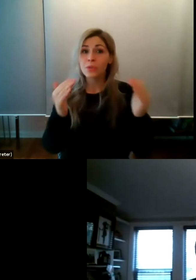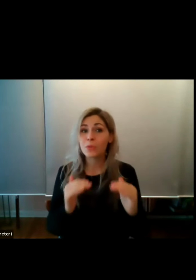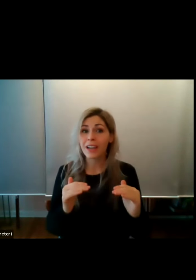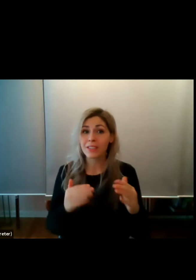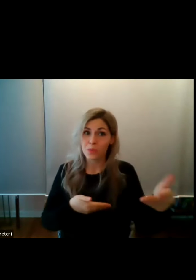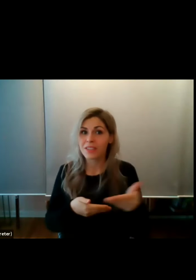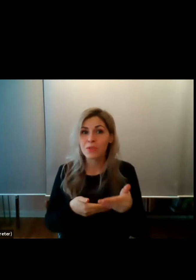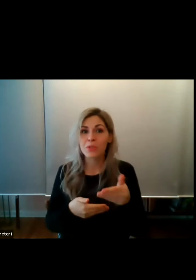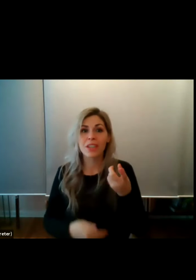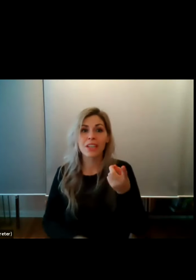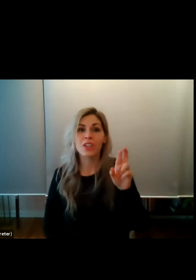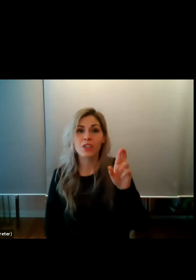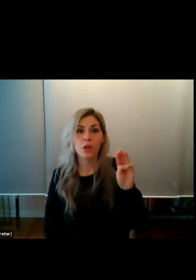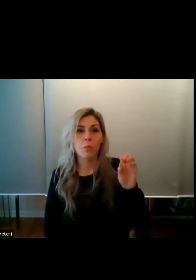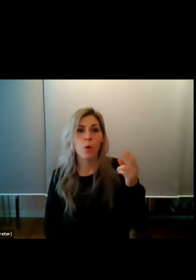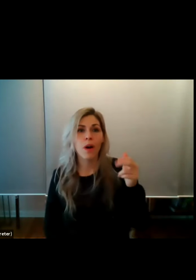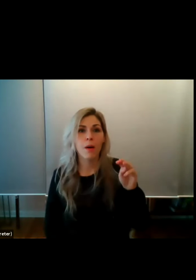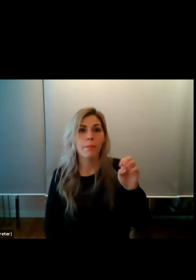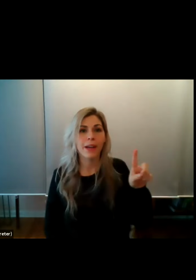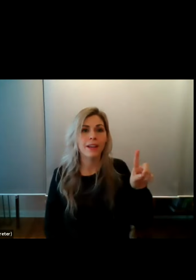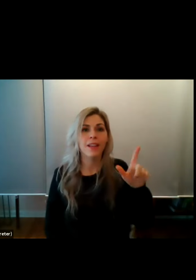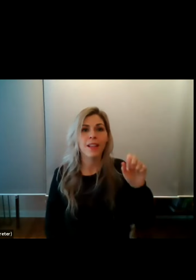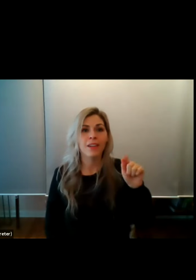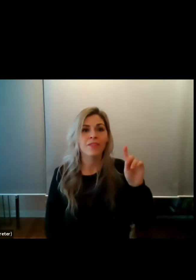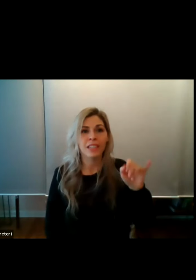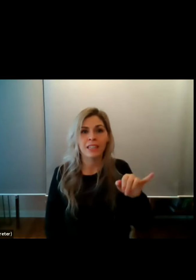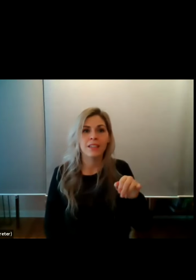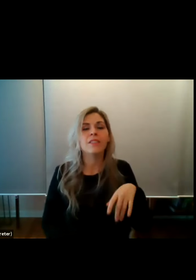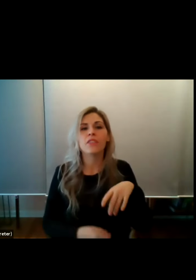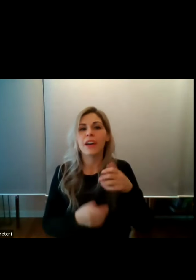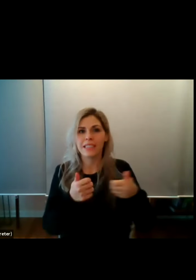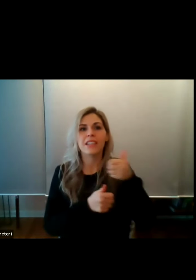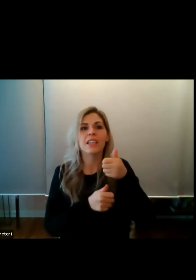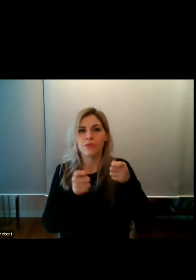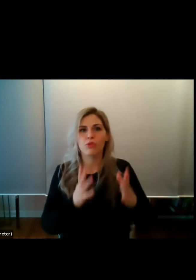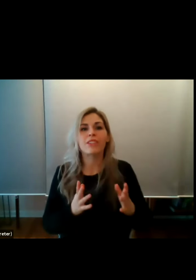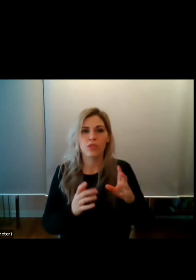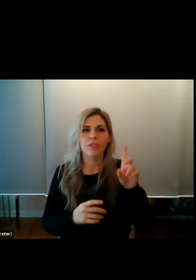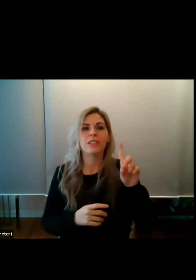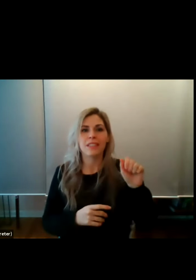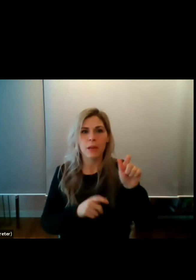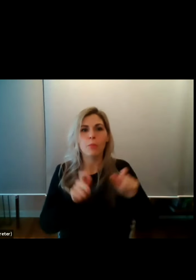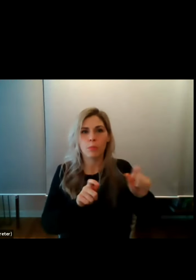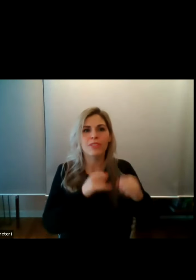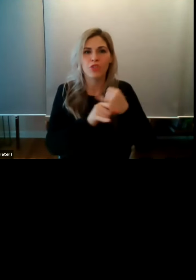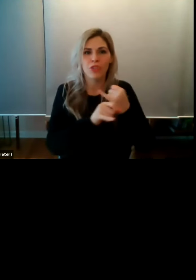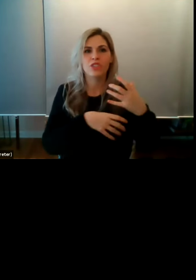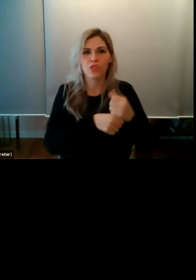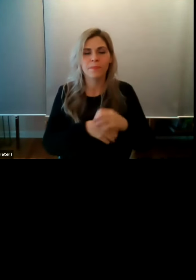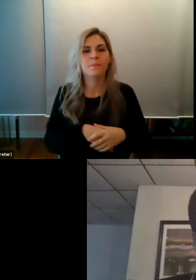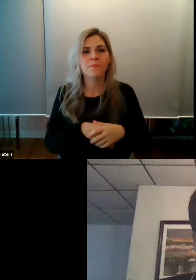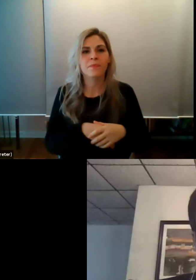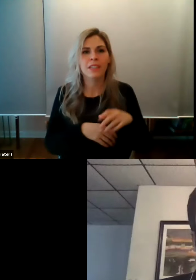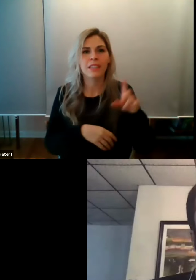like to introduce Dr. Mohamed Latfey, Executive Director of Disabled Peoples International. In addition to being